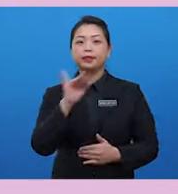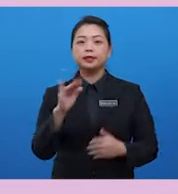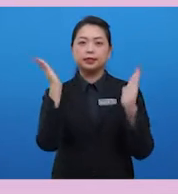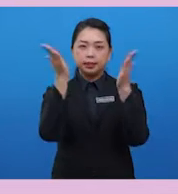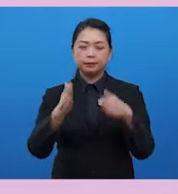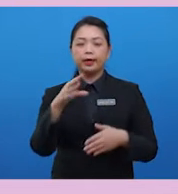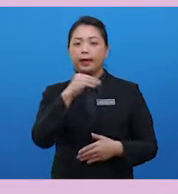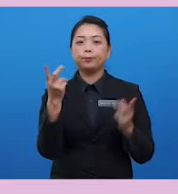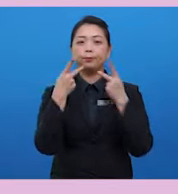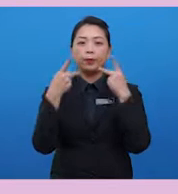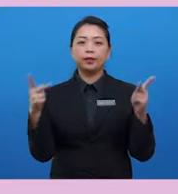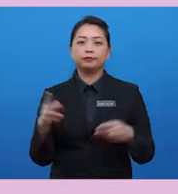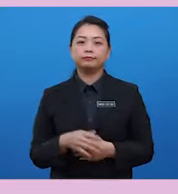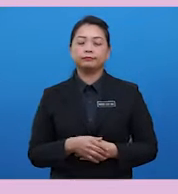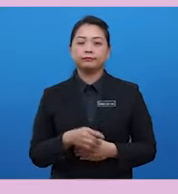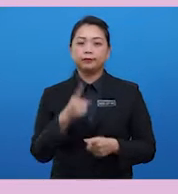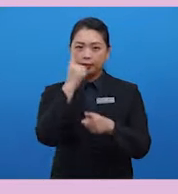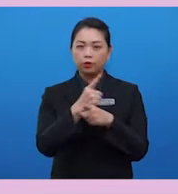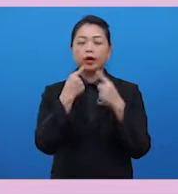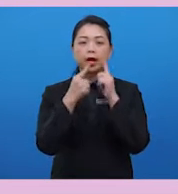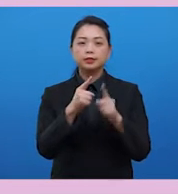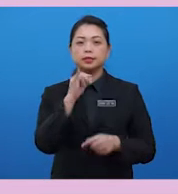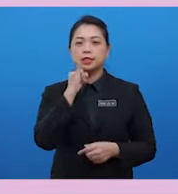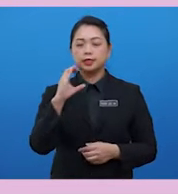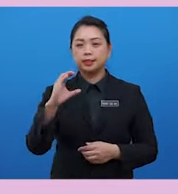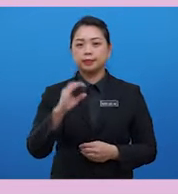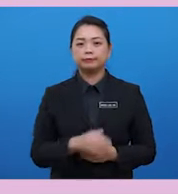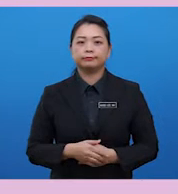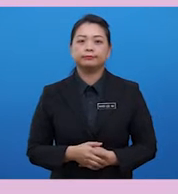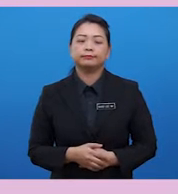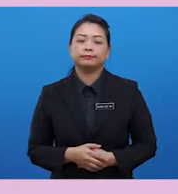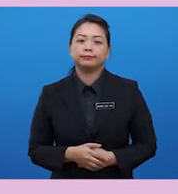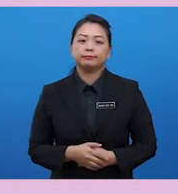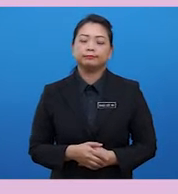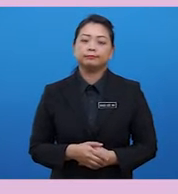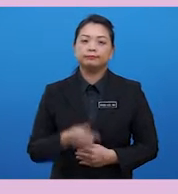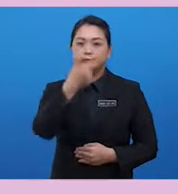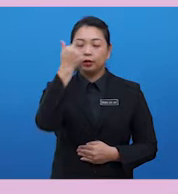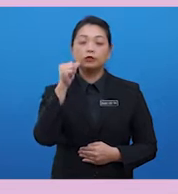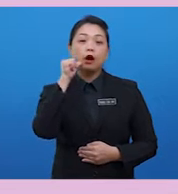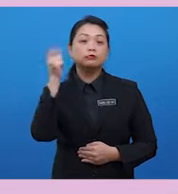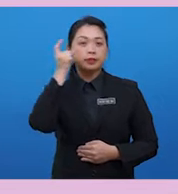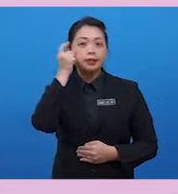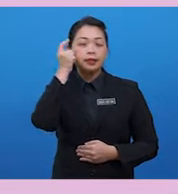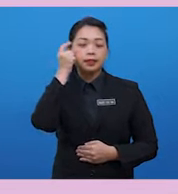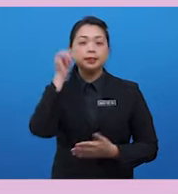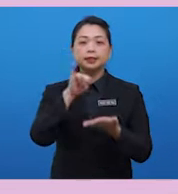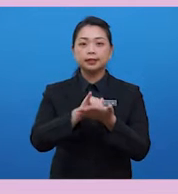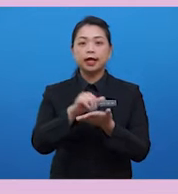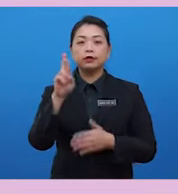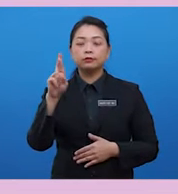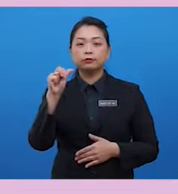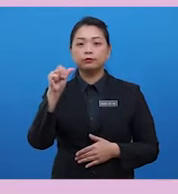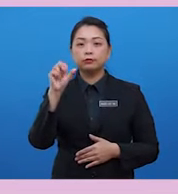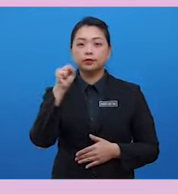popular? Yes, the correct answer is C, because Audrey thinks that